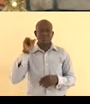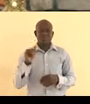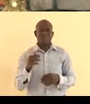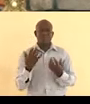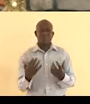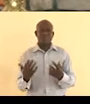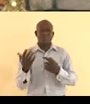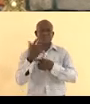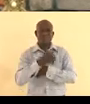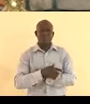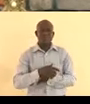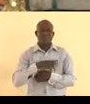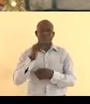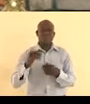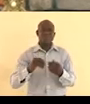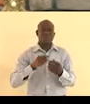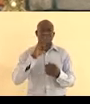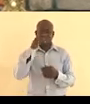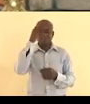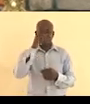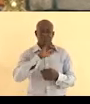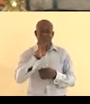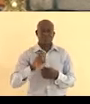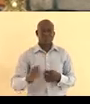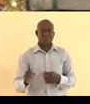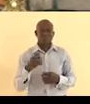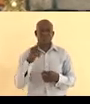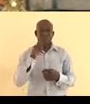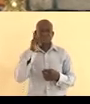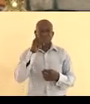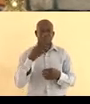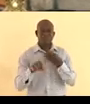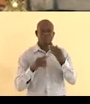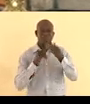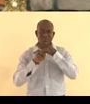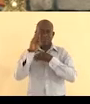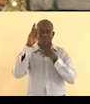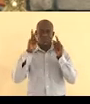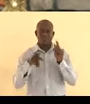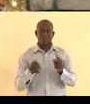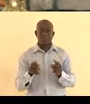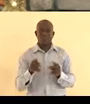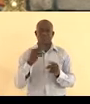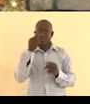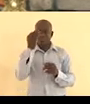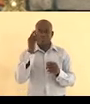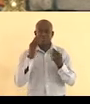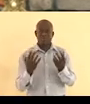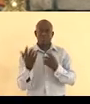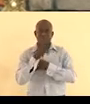yesterday, today, and forever. So the truth of God that the prophet speaks today